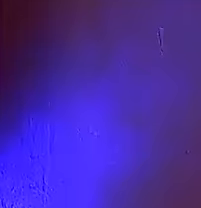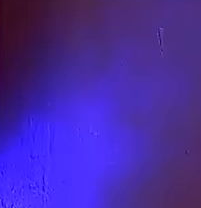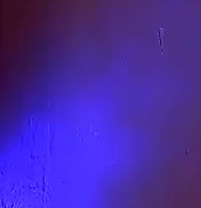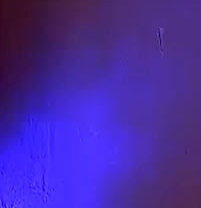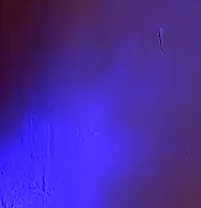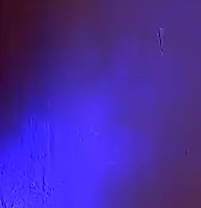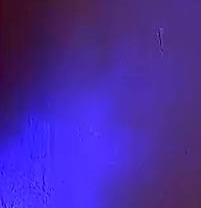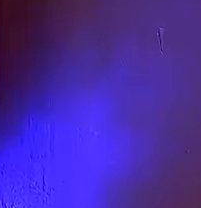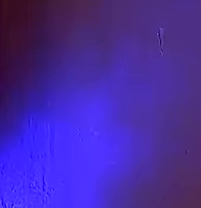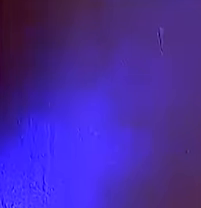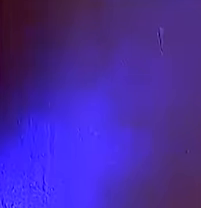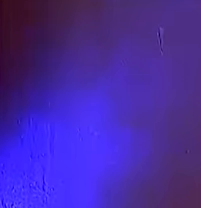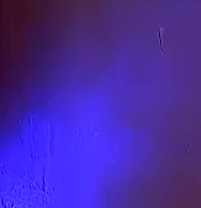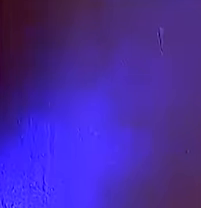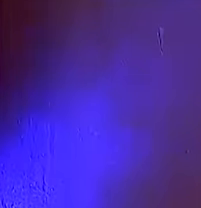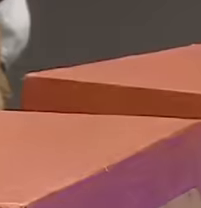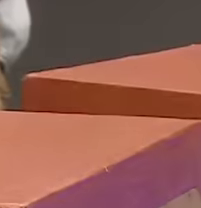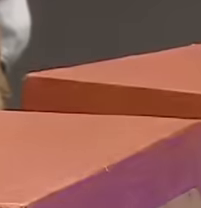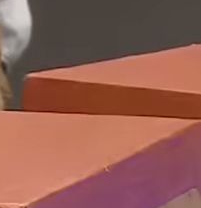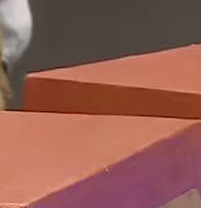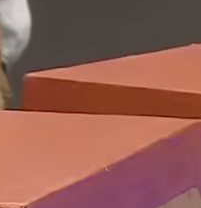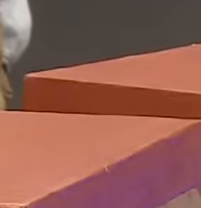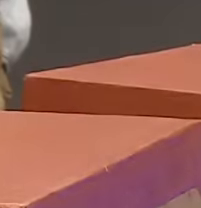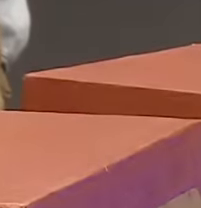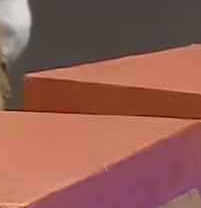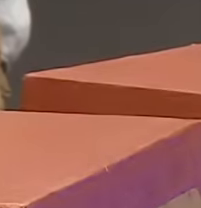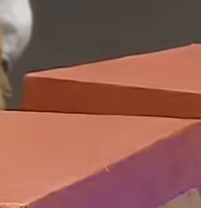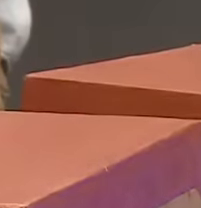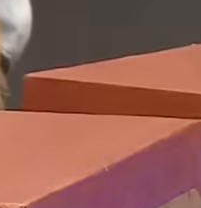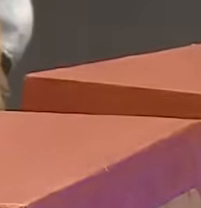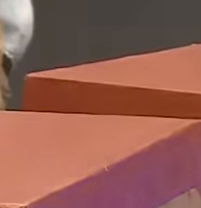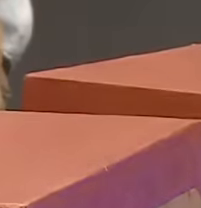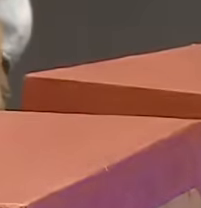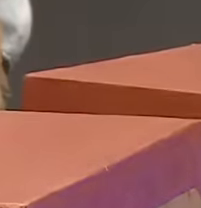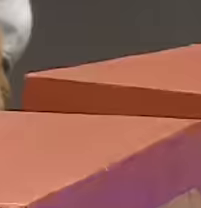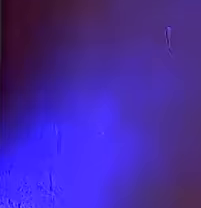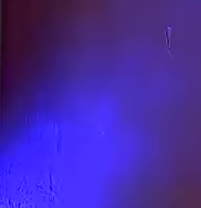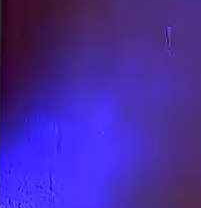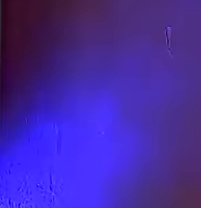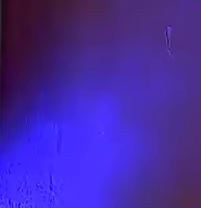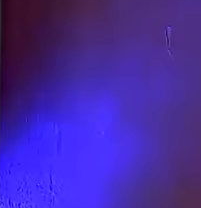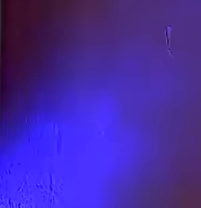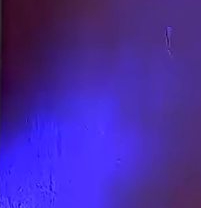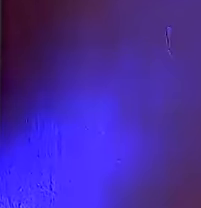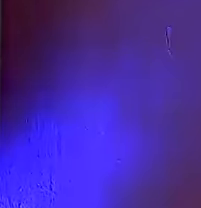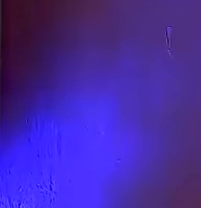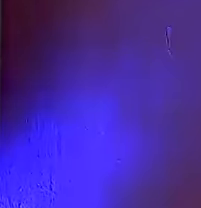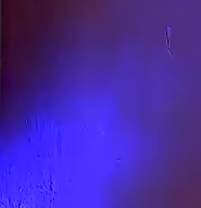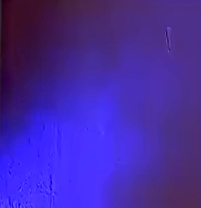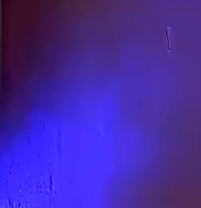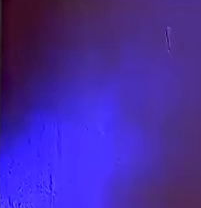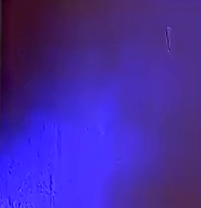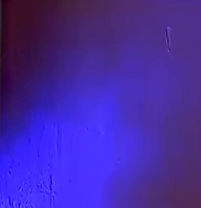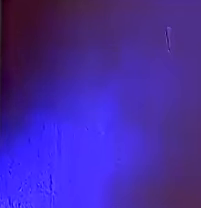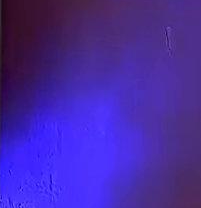The defendant stated that his wife is very troublesome and does not regard him as husband. He said due to his wife's